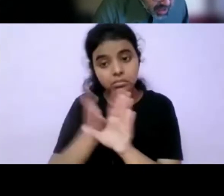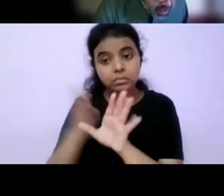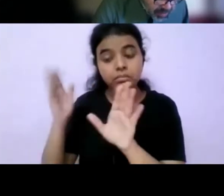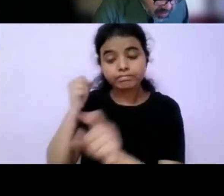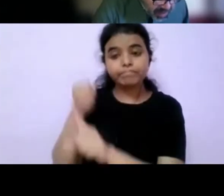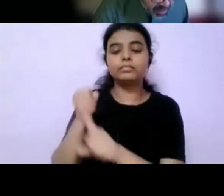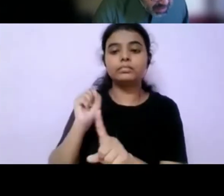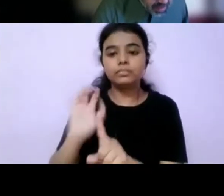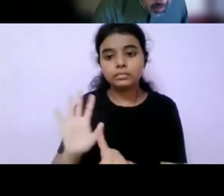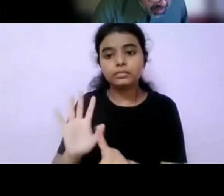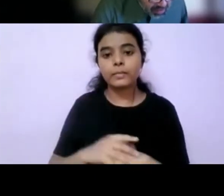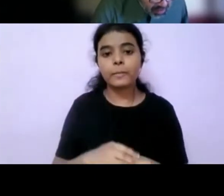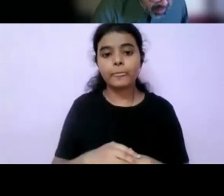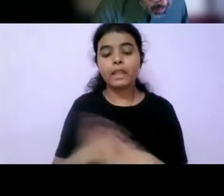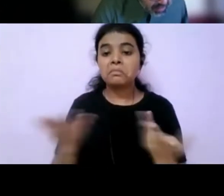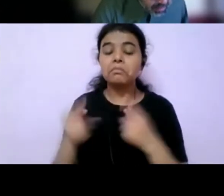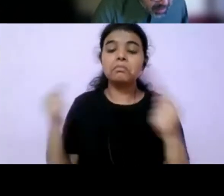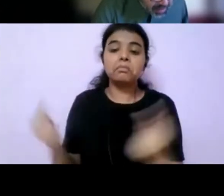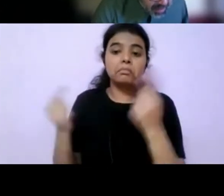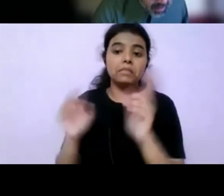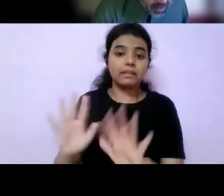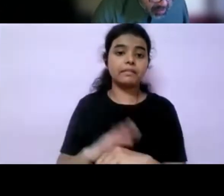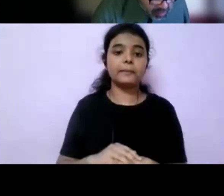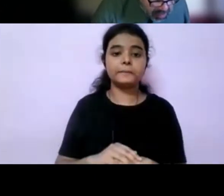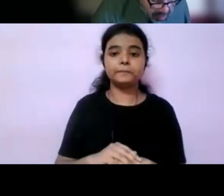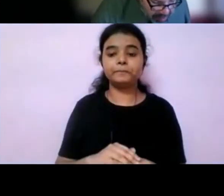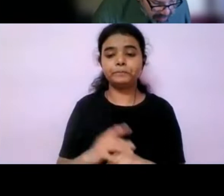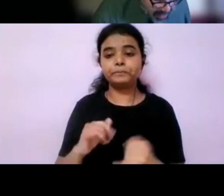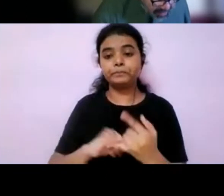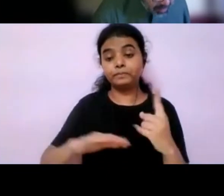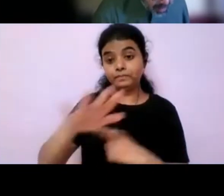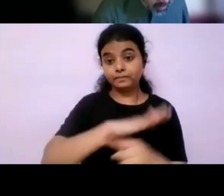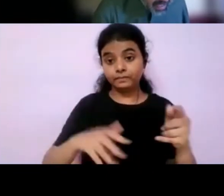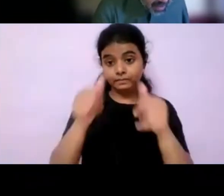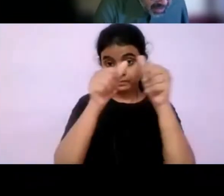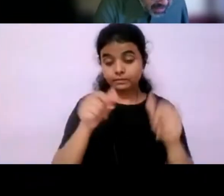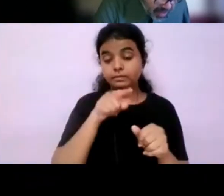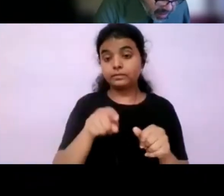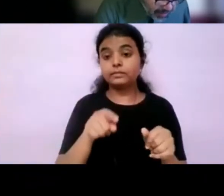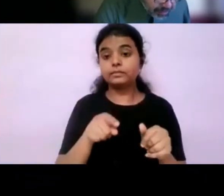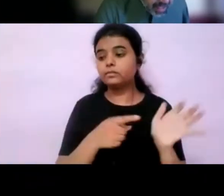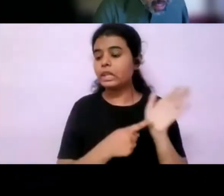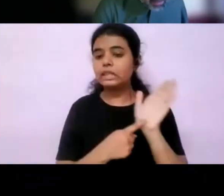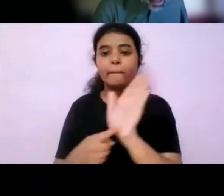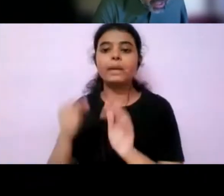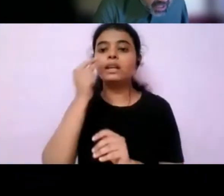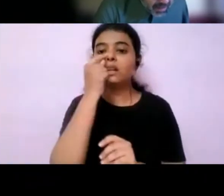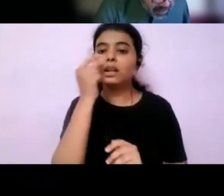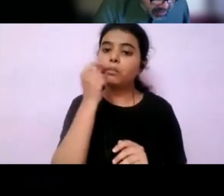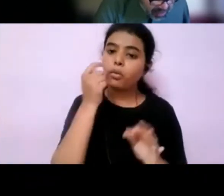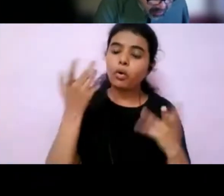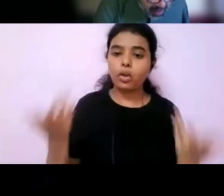lives. Thomas has argued that the sociology of disability should present disability, like gender, as a